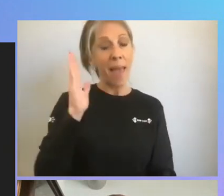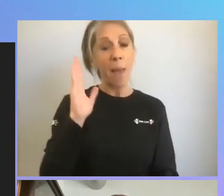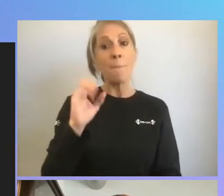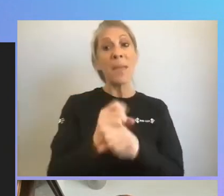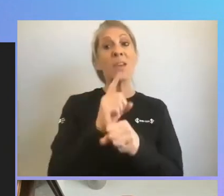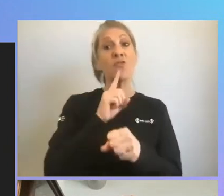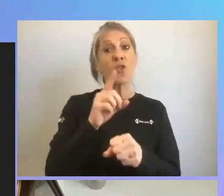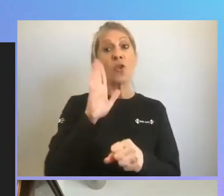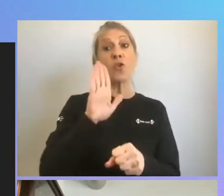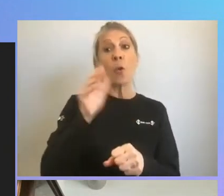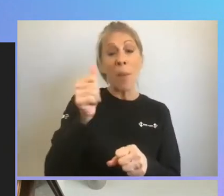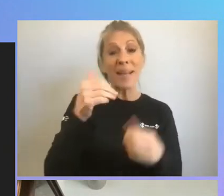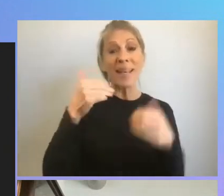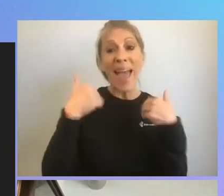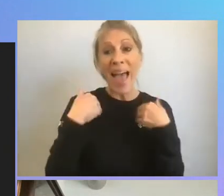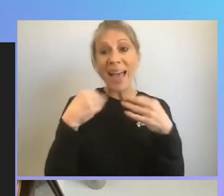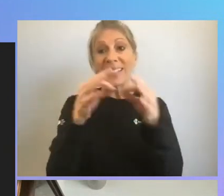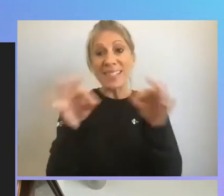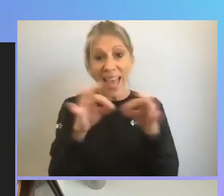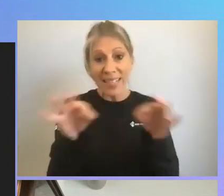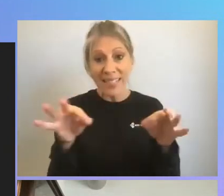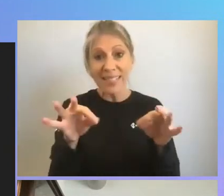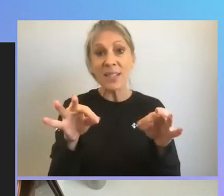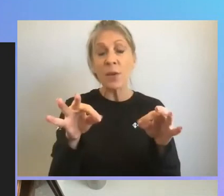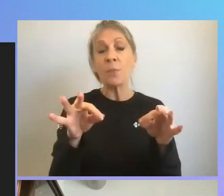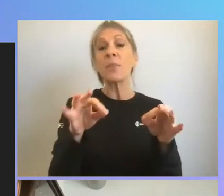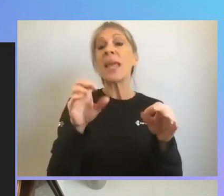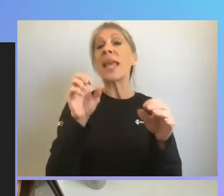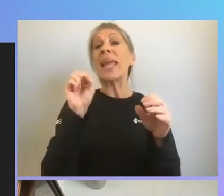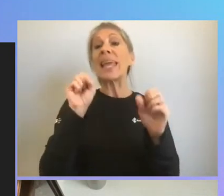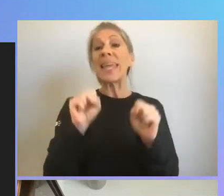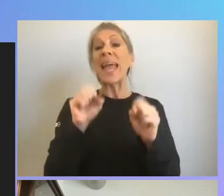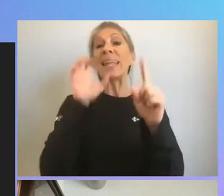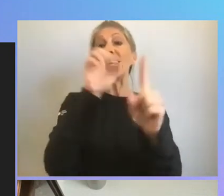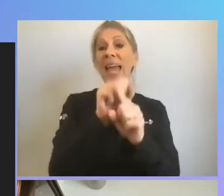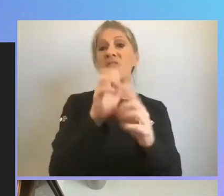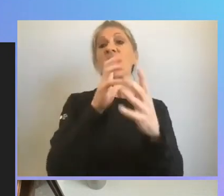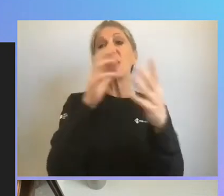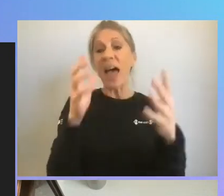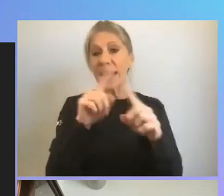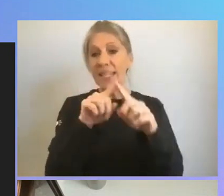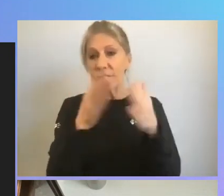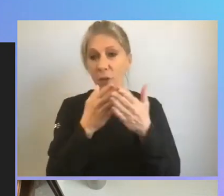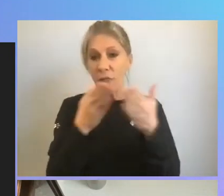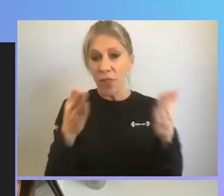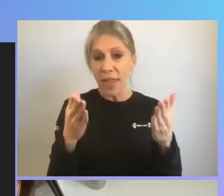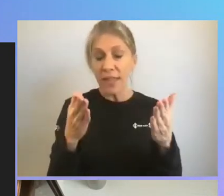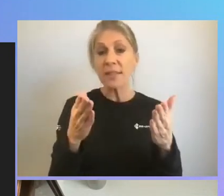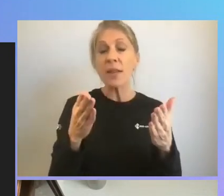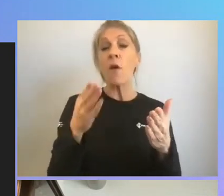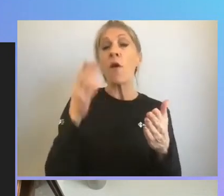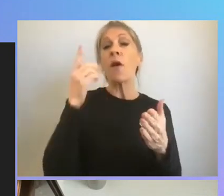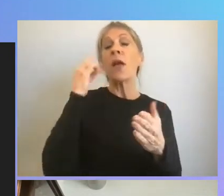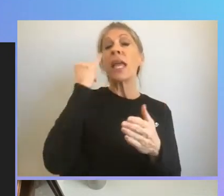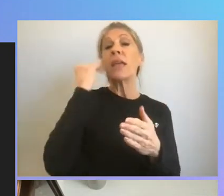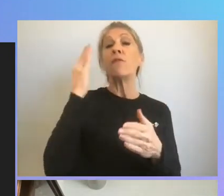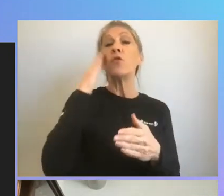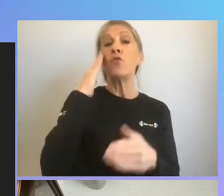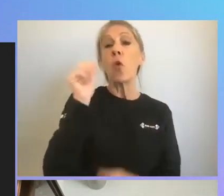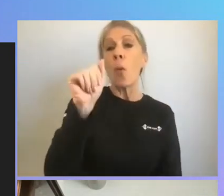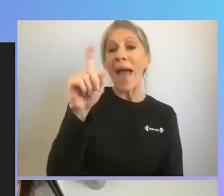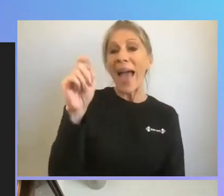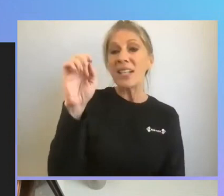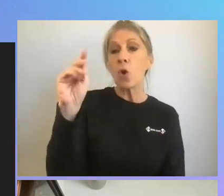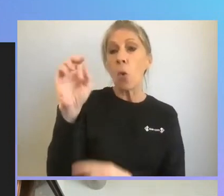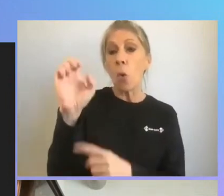has discernible text, Axe linter. So it can catch a lot of low-hanging fruit. You can, for those of you who are familiar with Axe Core,